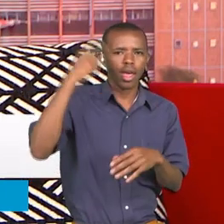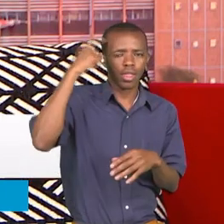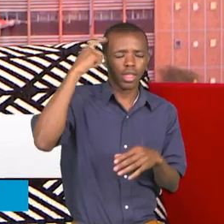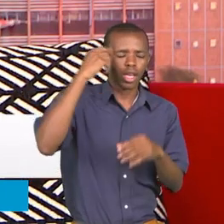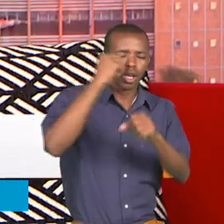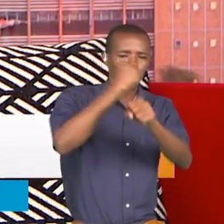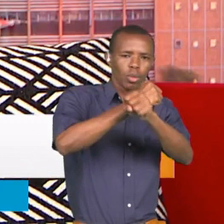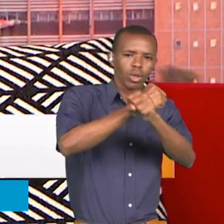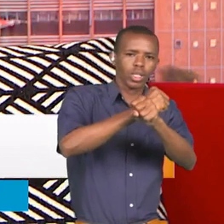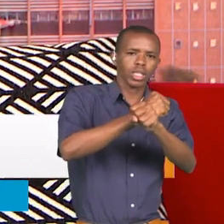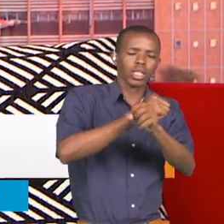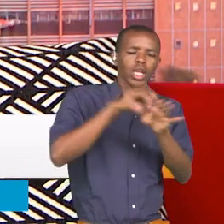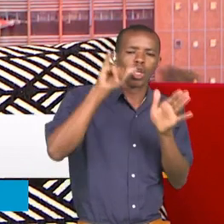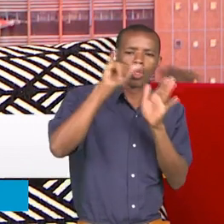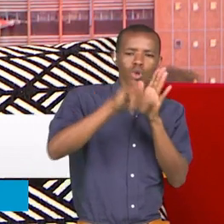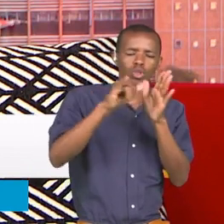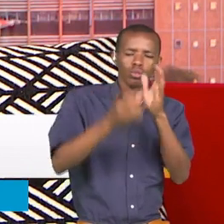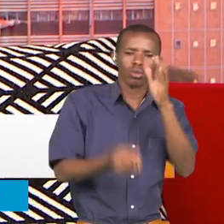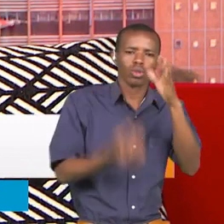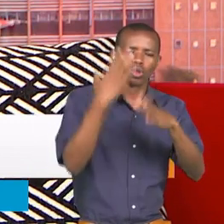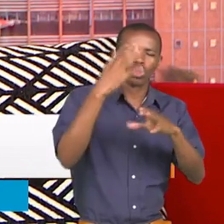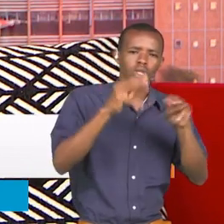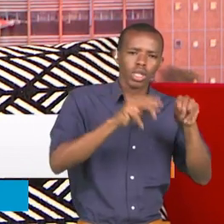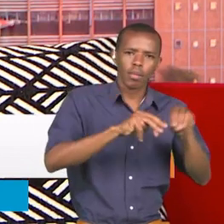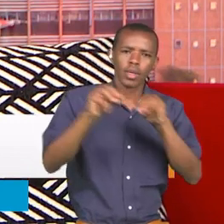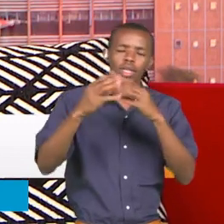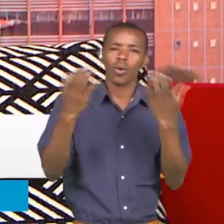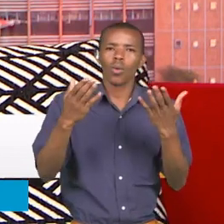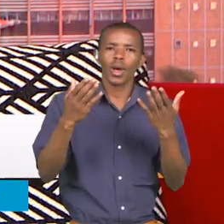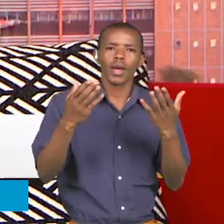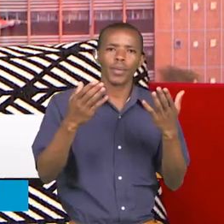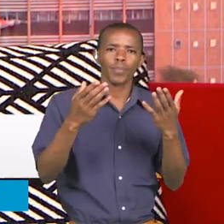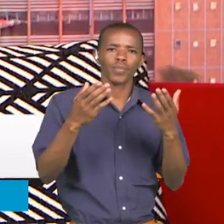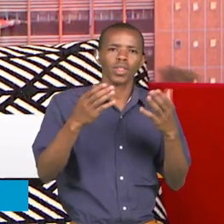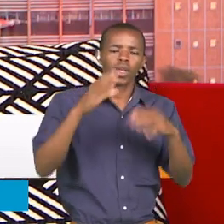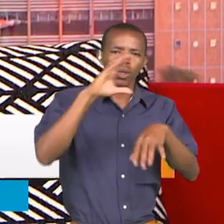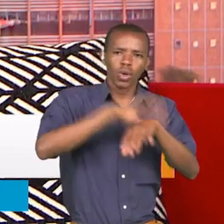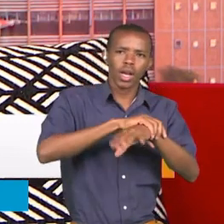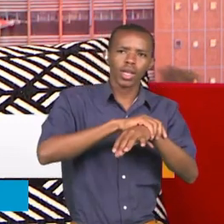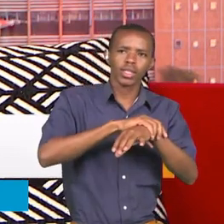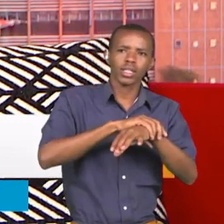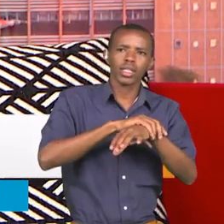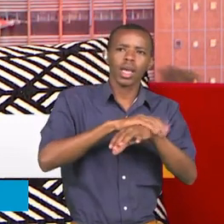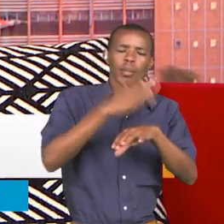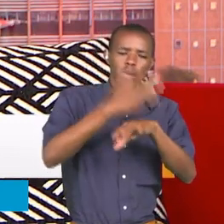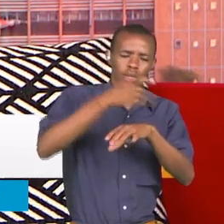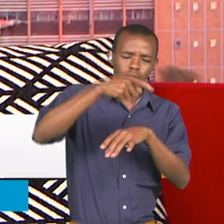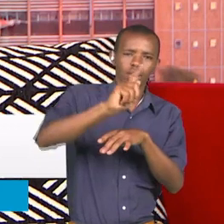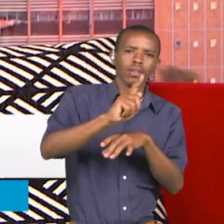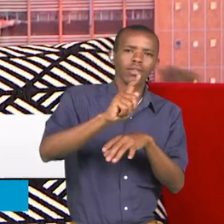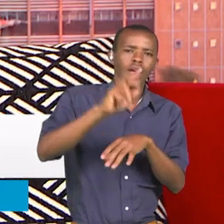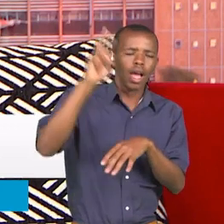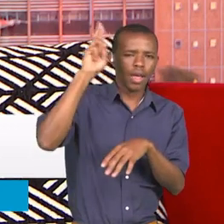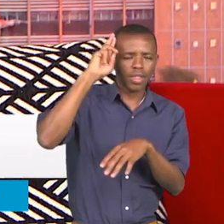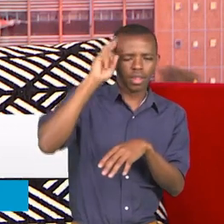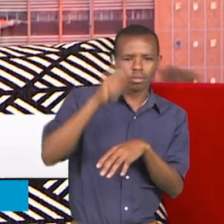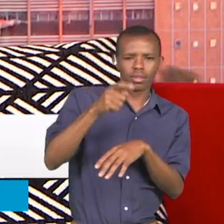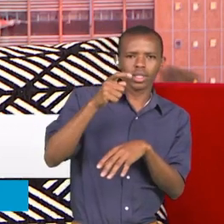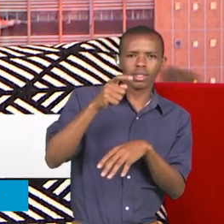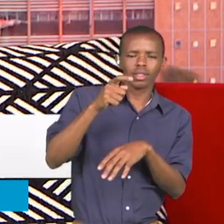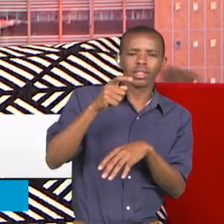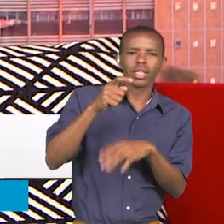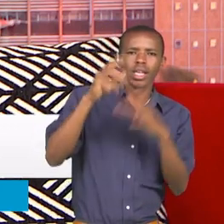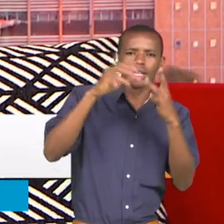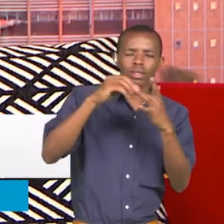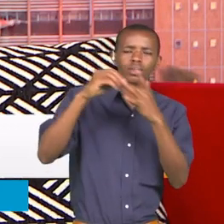protect itself, YouTube introduced that measure where there's an automatic, you get an infringement notice automatic. But I do not think, especially with